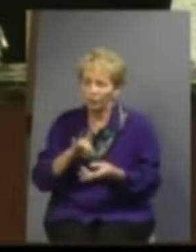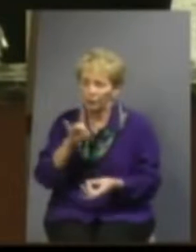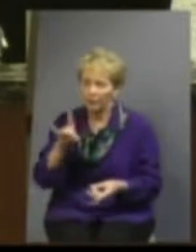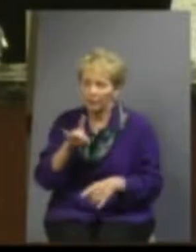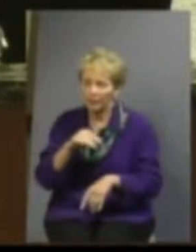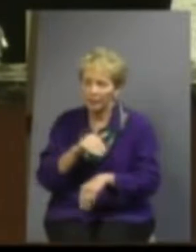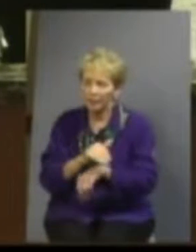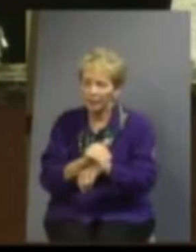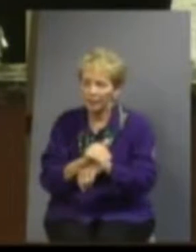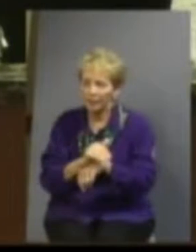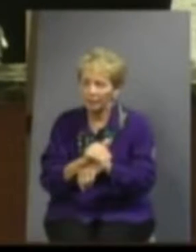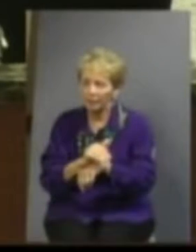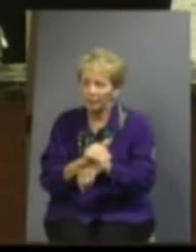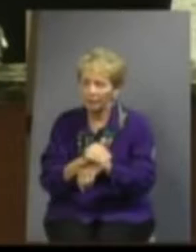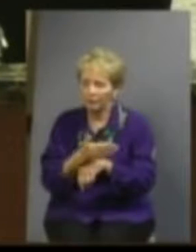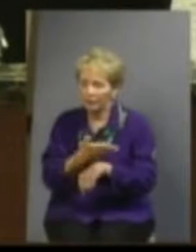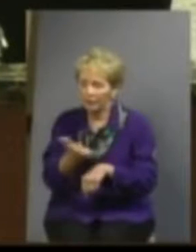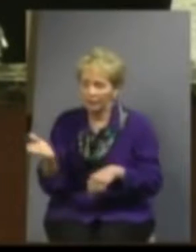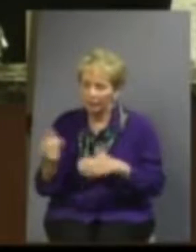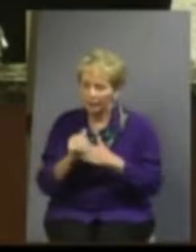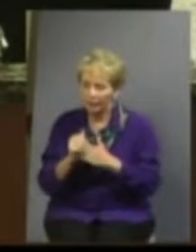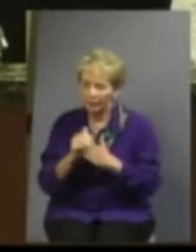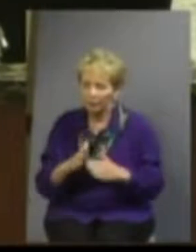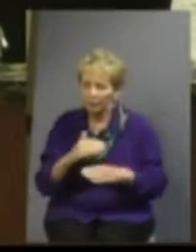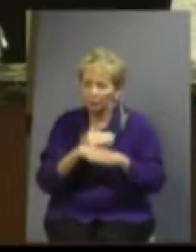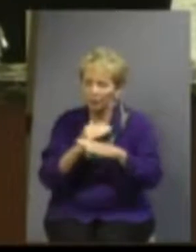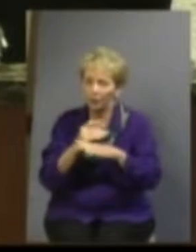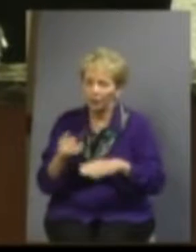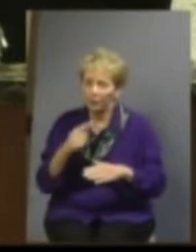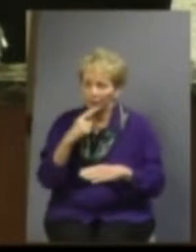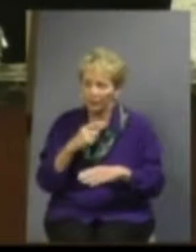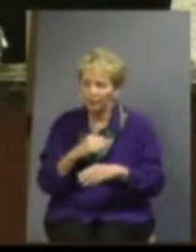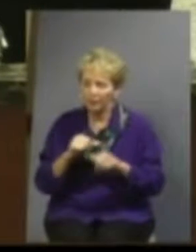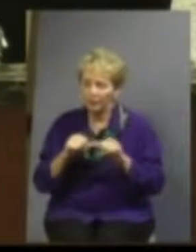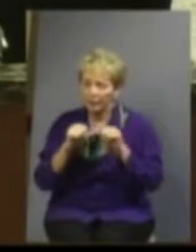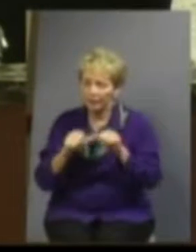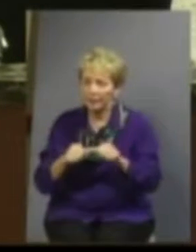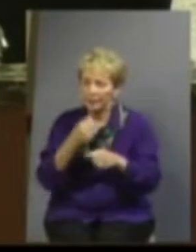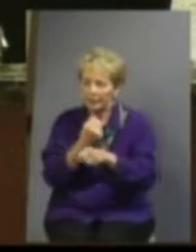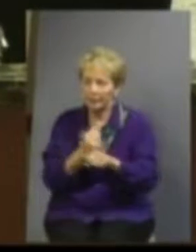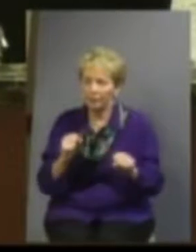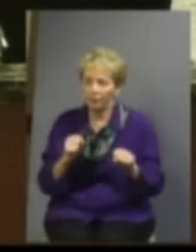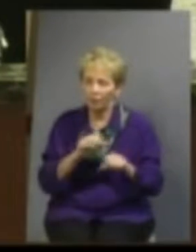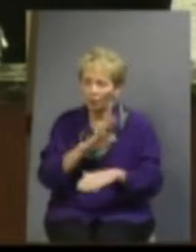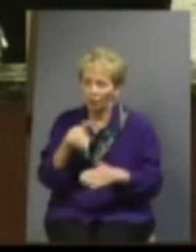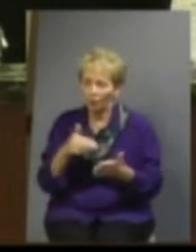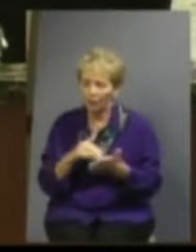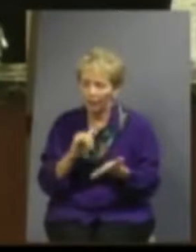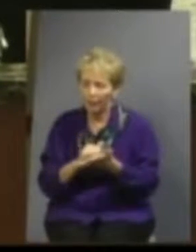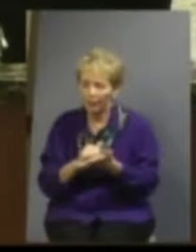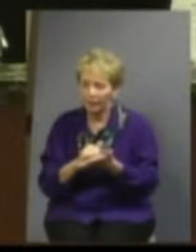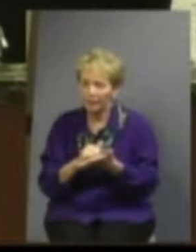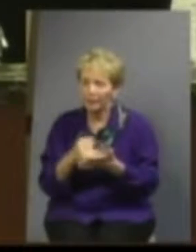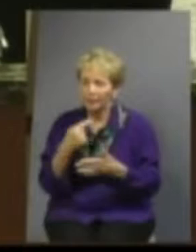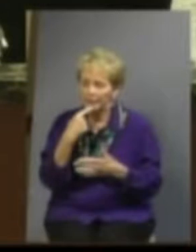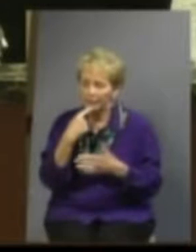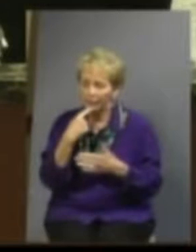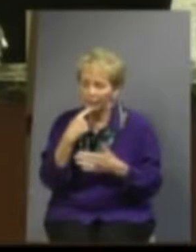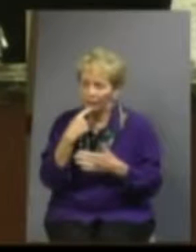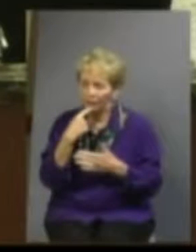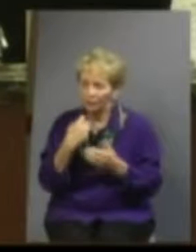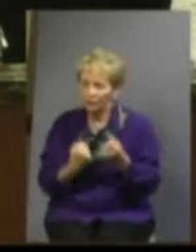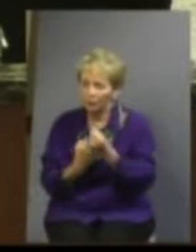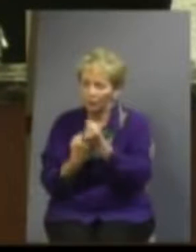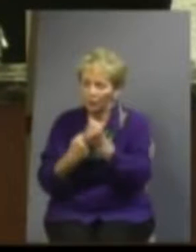tonight. Guide them, protect them, and keep them safe. May all that is said and done build up one